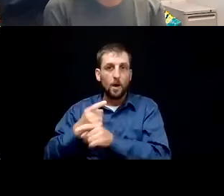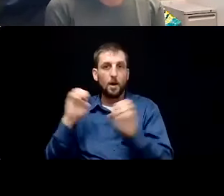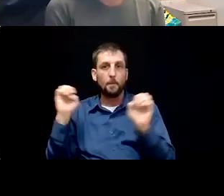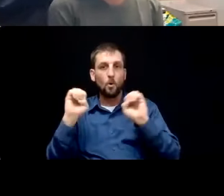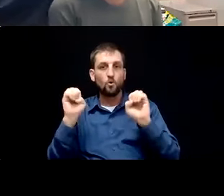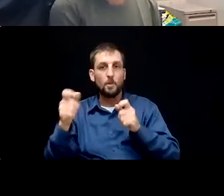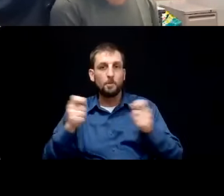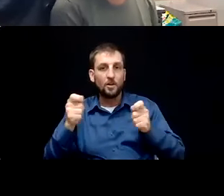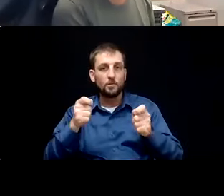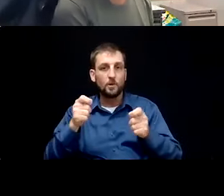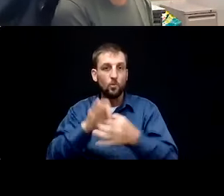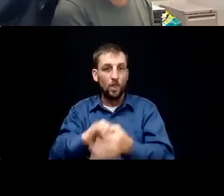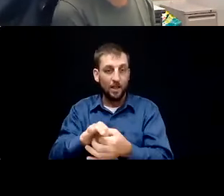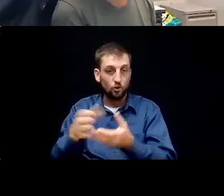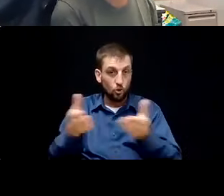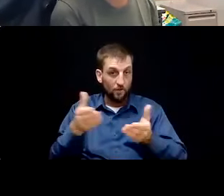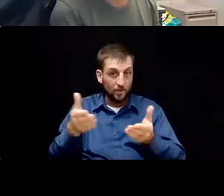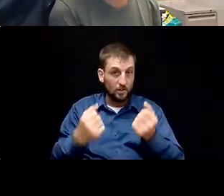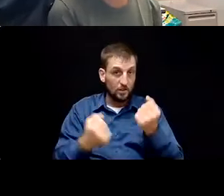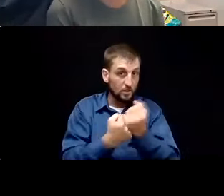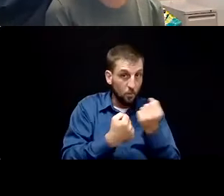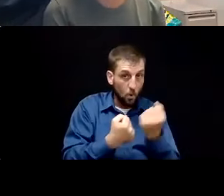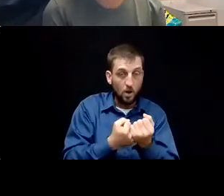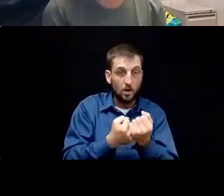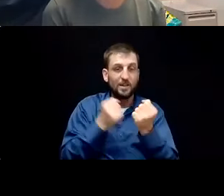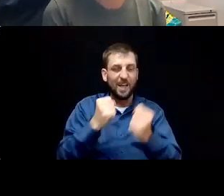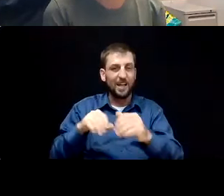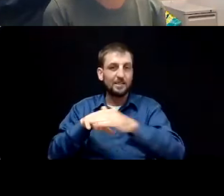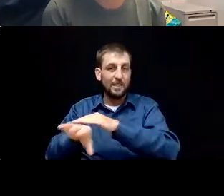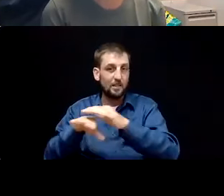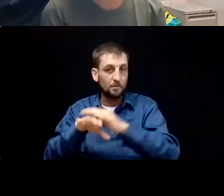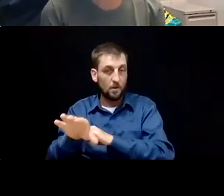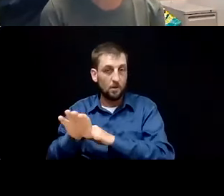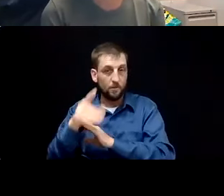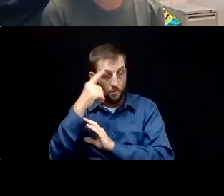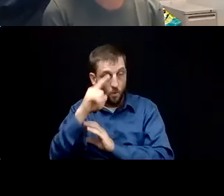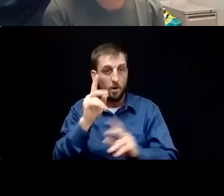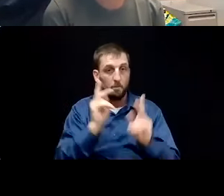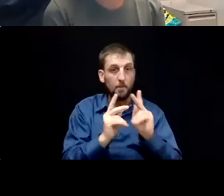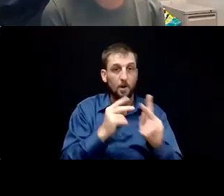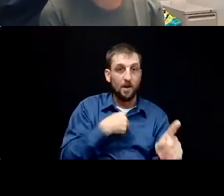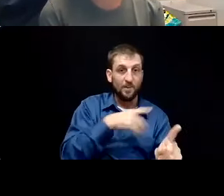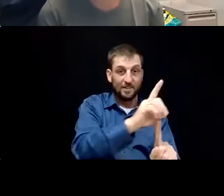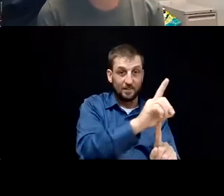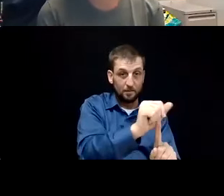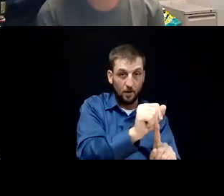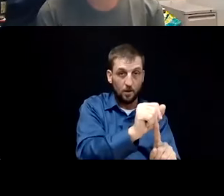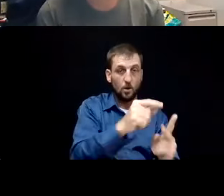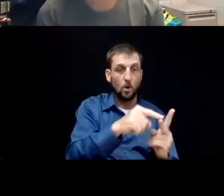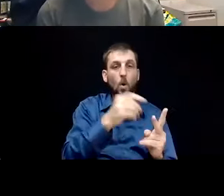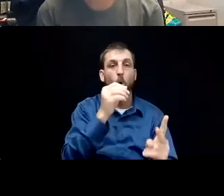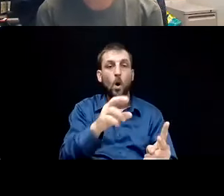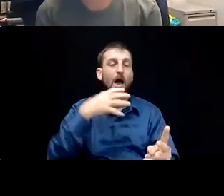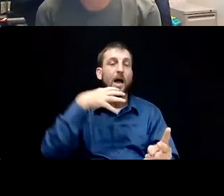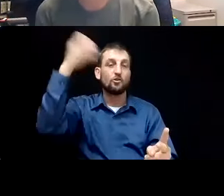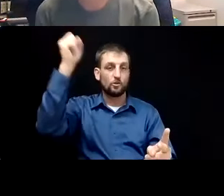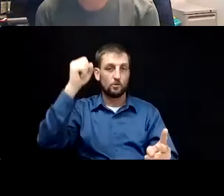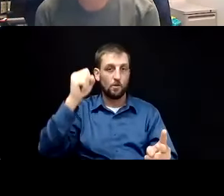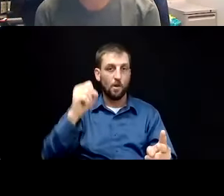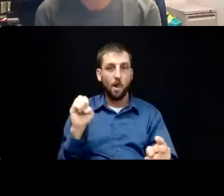and supports are equally accessible to people with disabilities and/or who are aging. MDAC